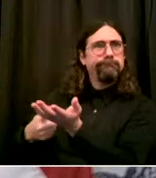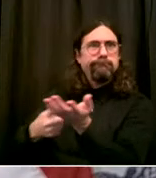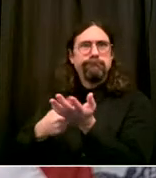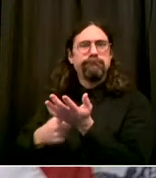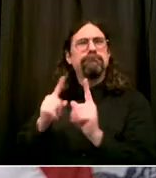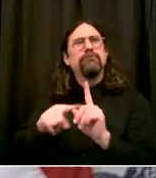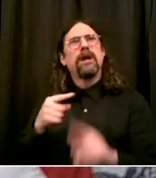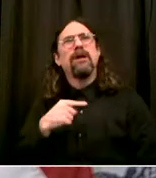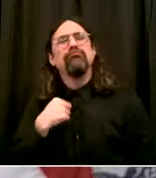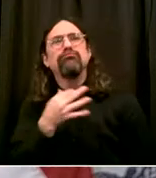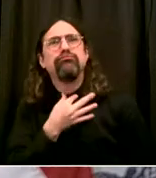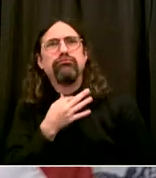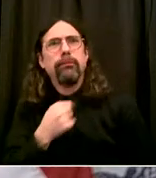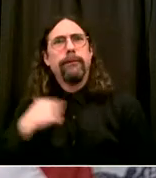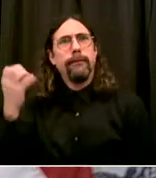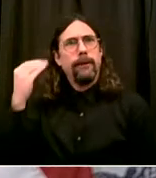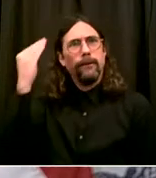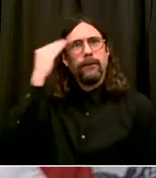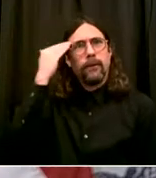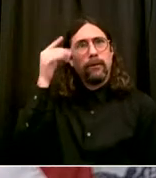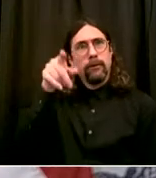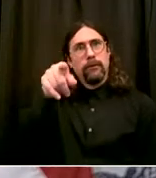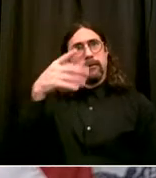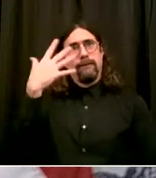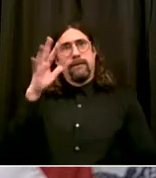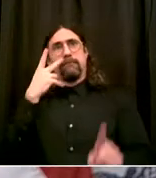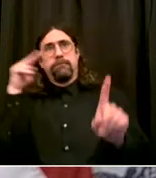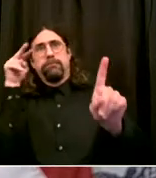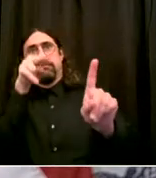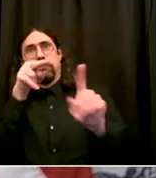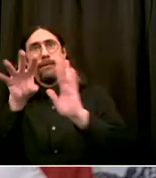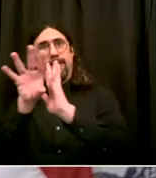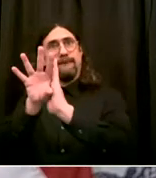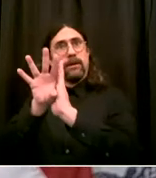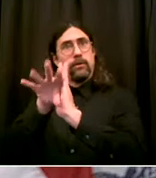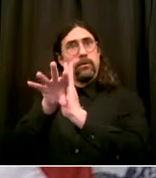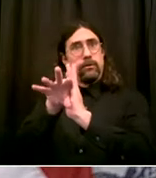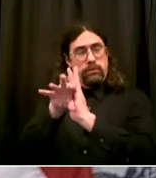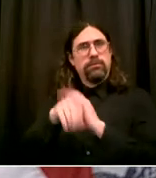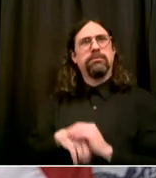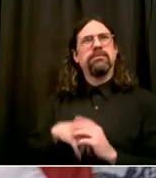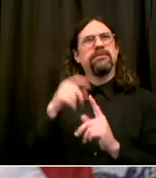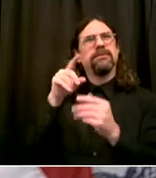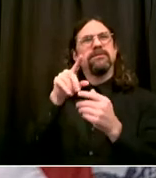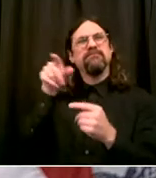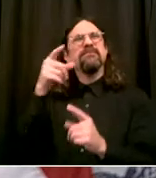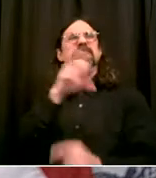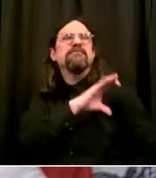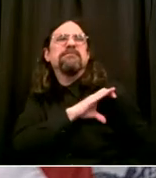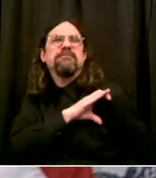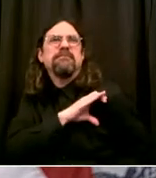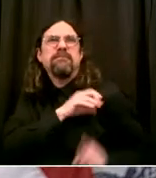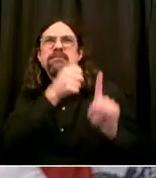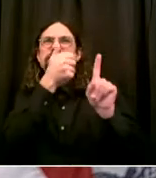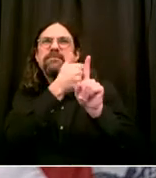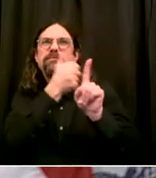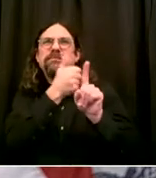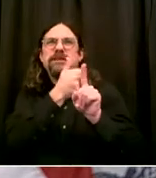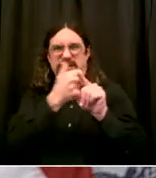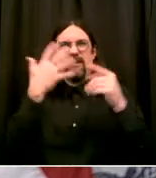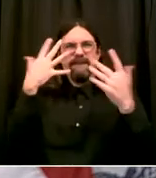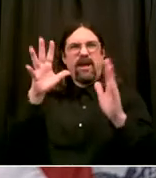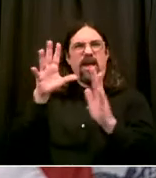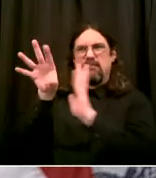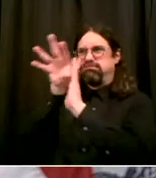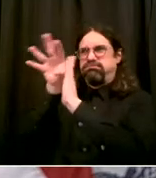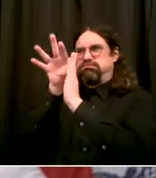I have not seen the new video, but I'll tell you the bottom line on this. We've seen a series of things like this around the